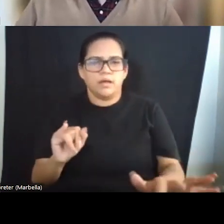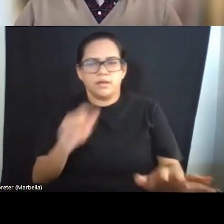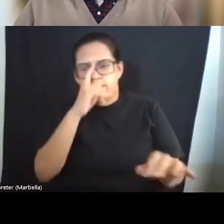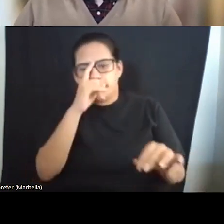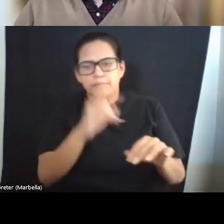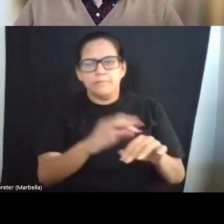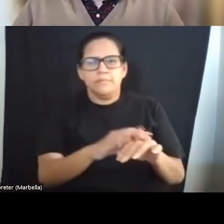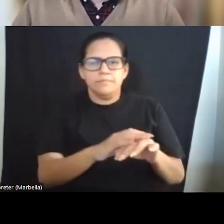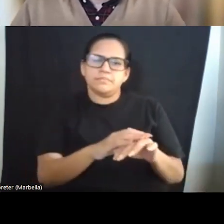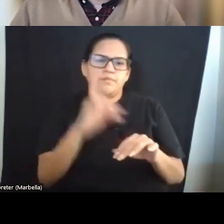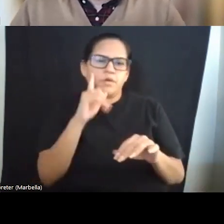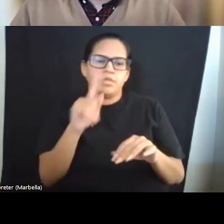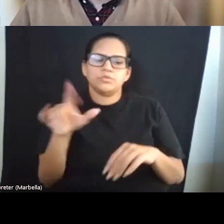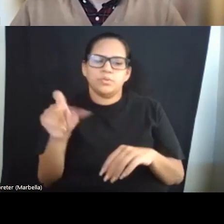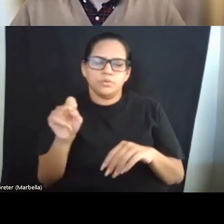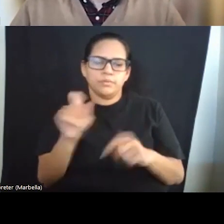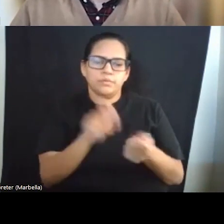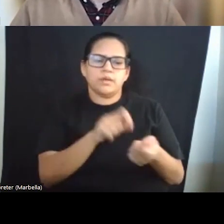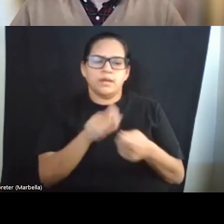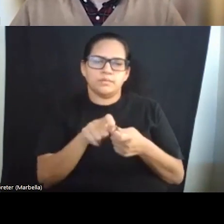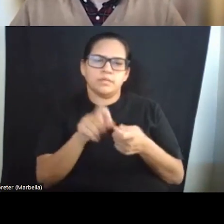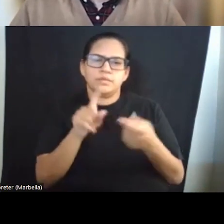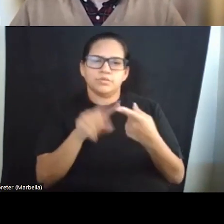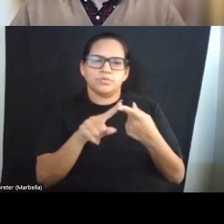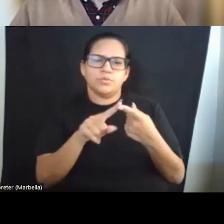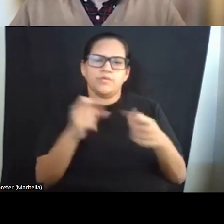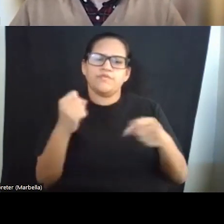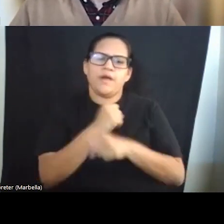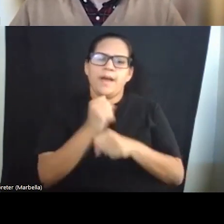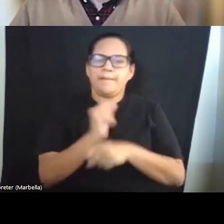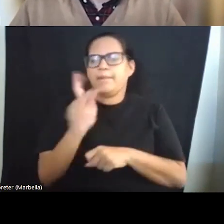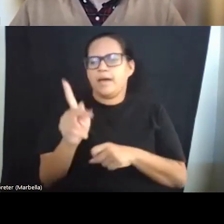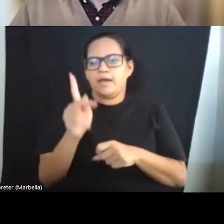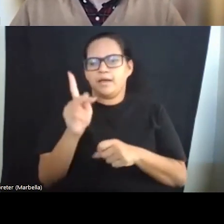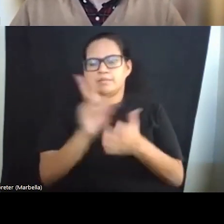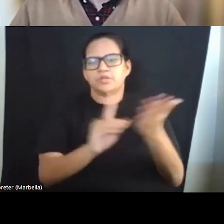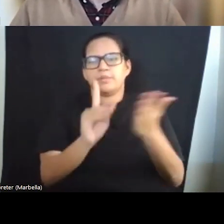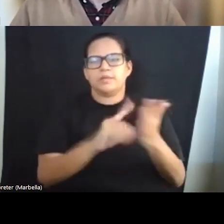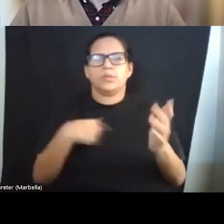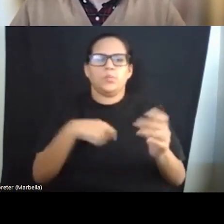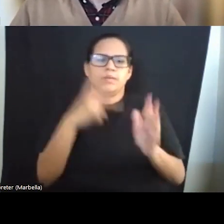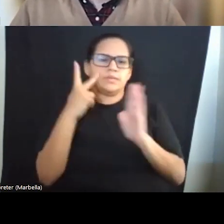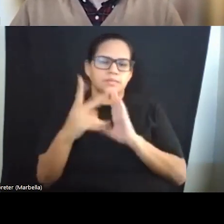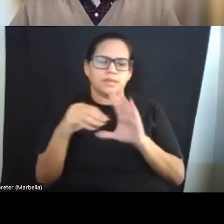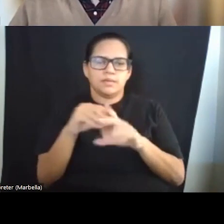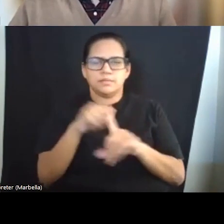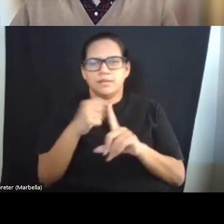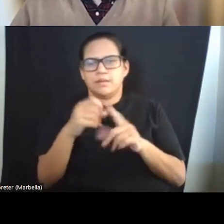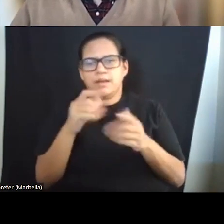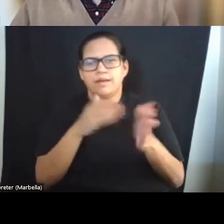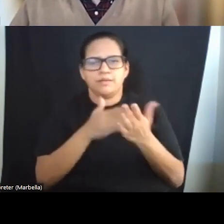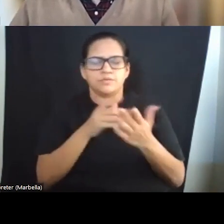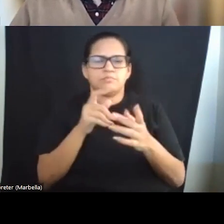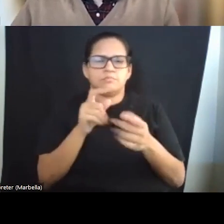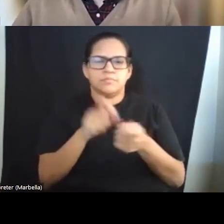generative AI tools are precisely to fight back that discrimination that we see in society against certain